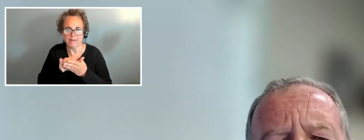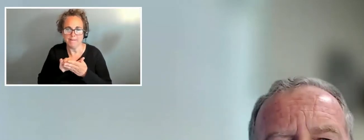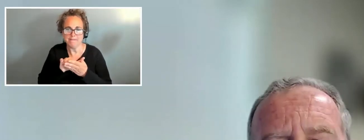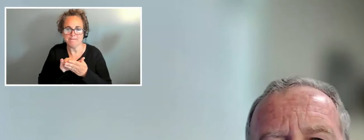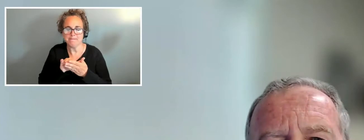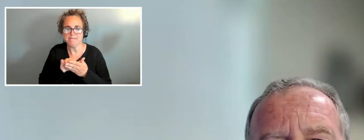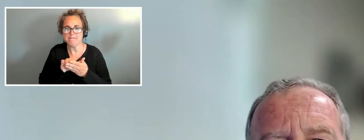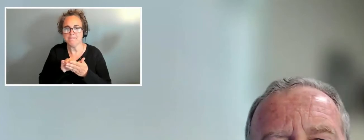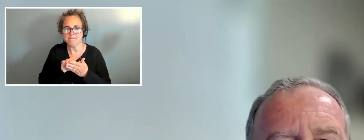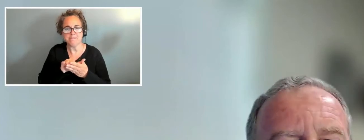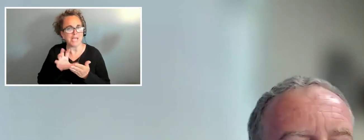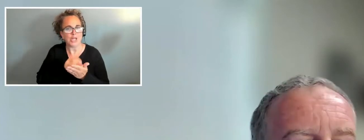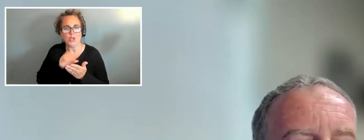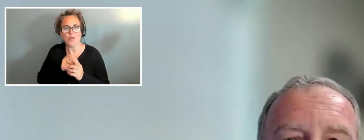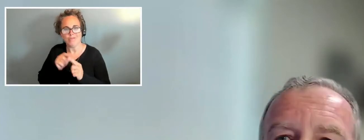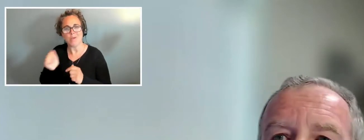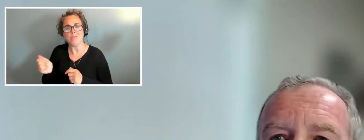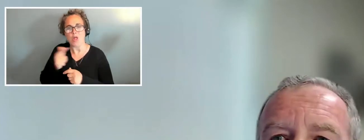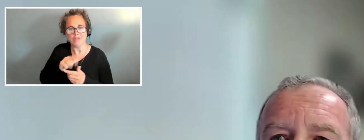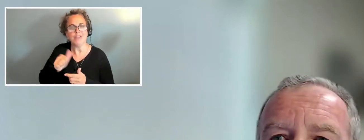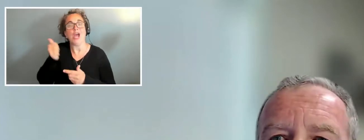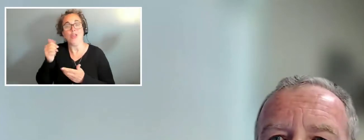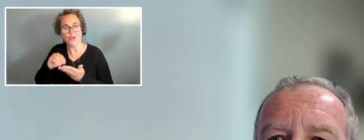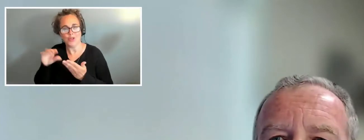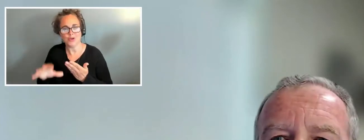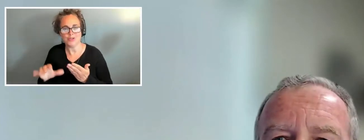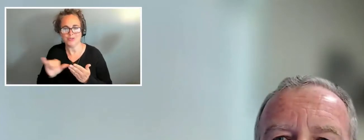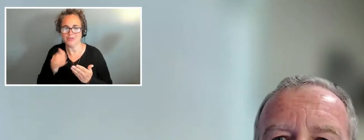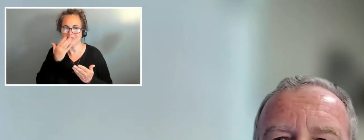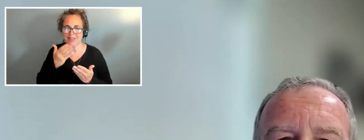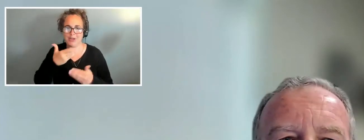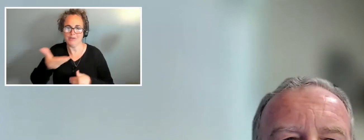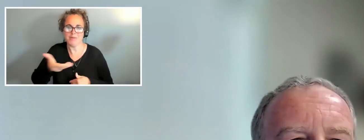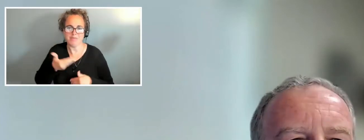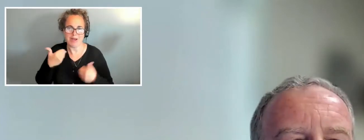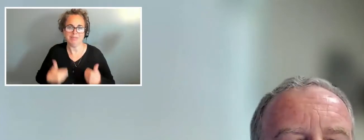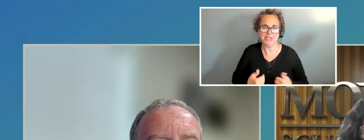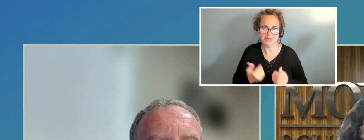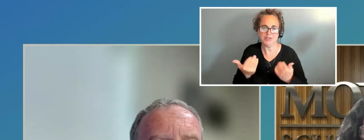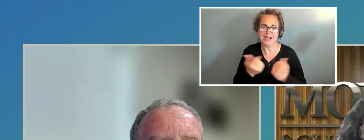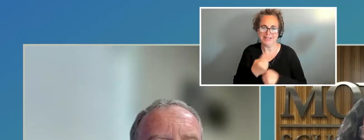from all the learners. So thanks for letting me be here with you again today.